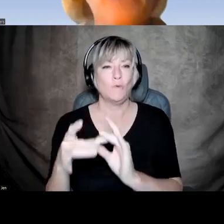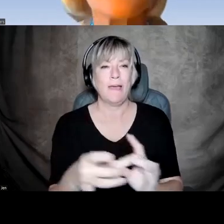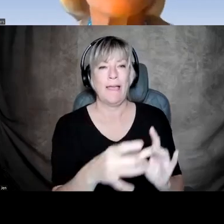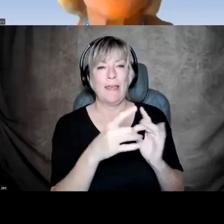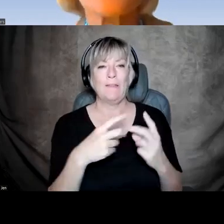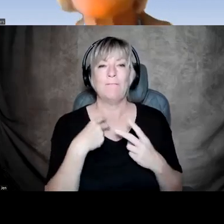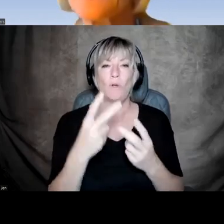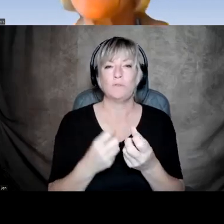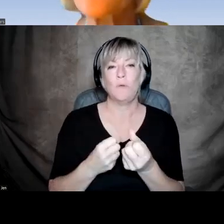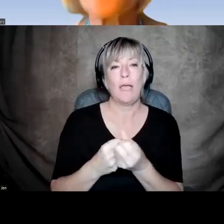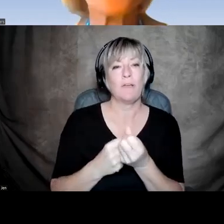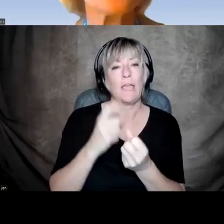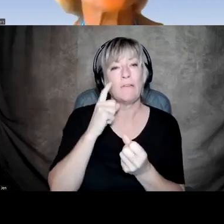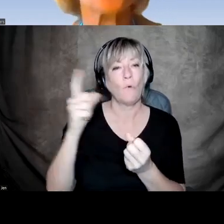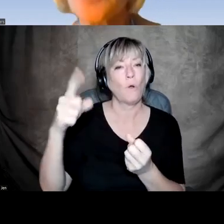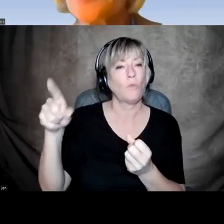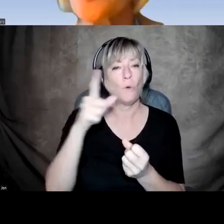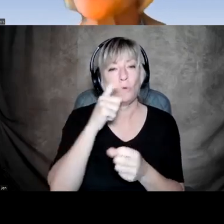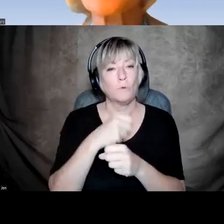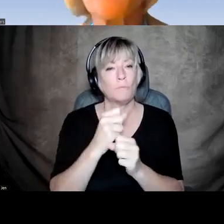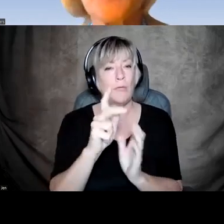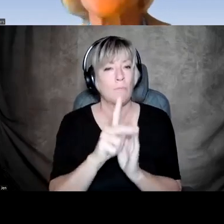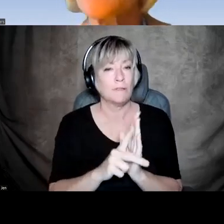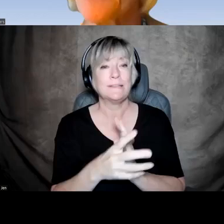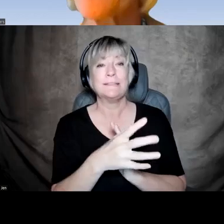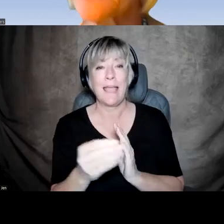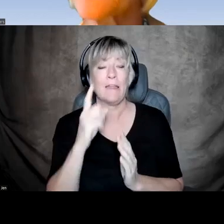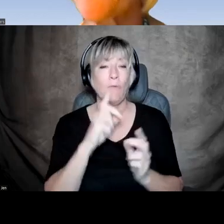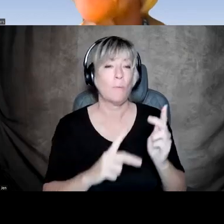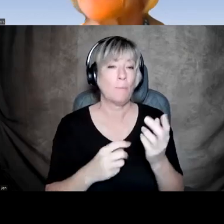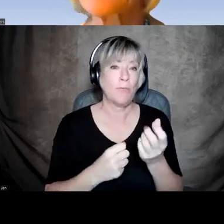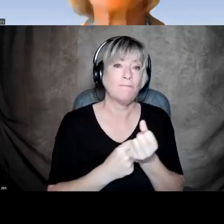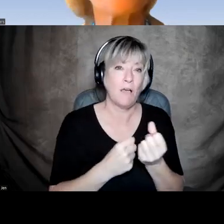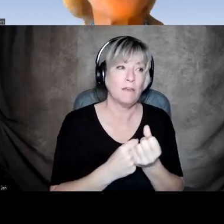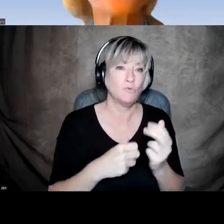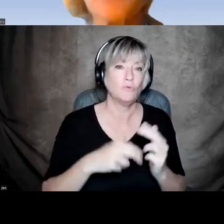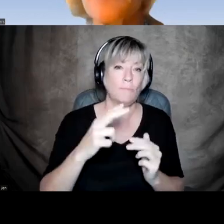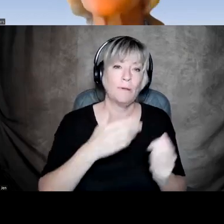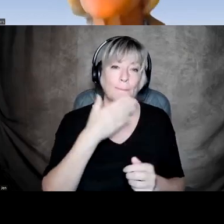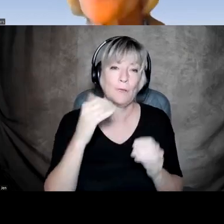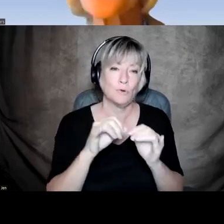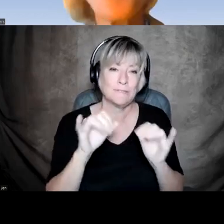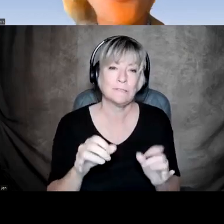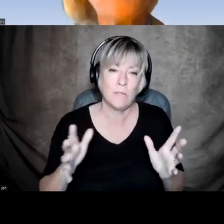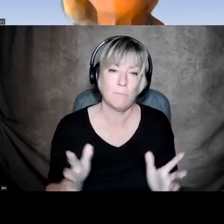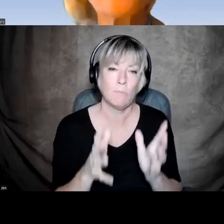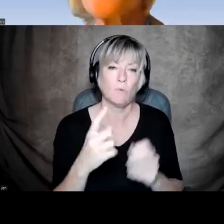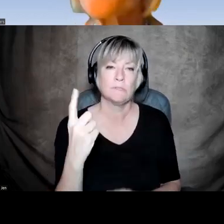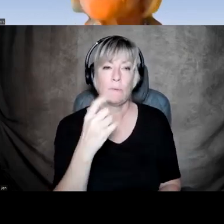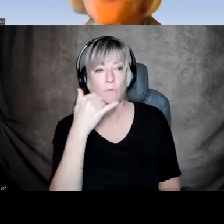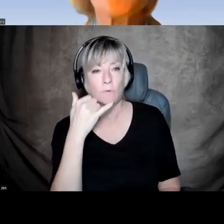our policymakers and our funders for resources to build this better system that promotes someone to